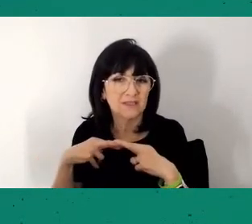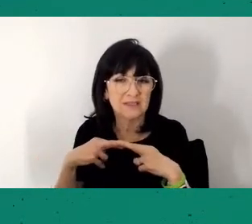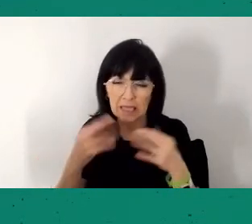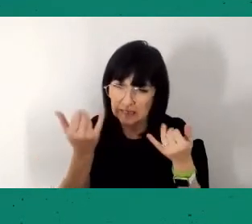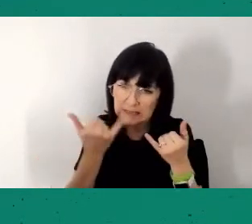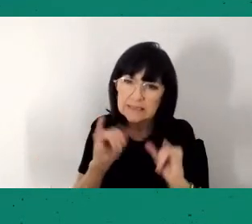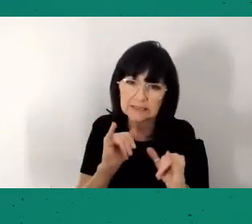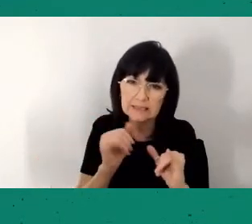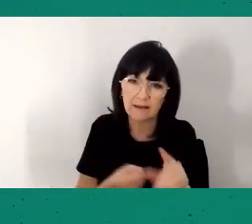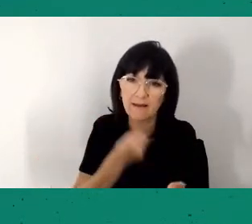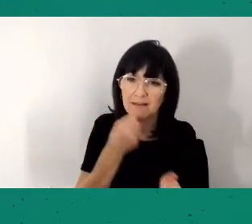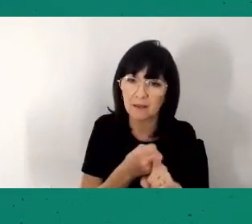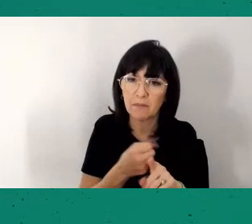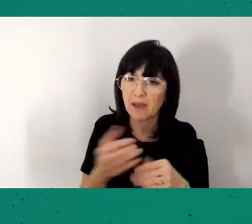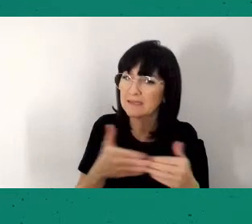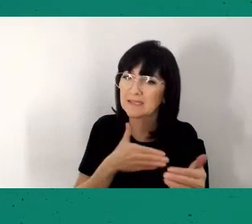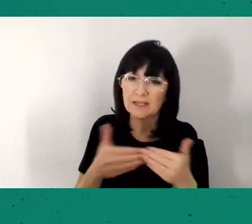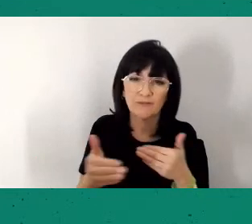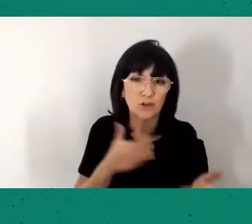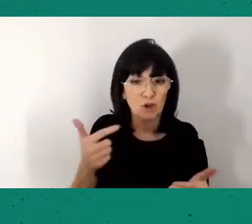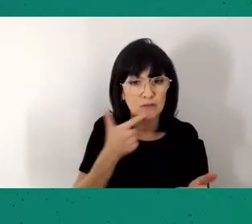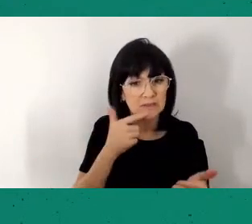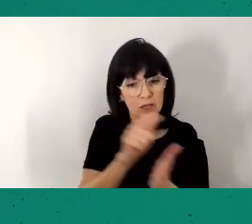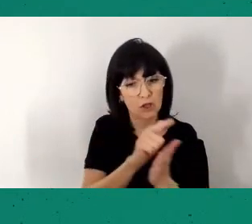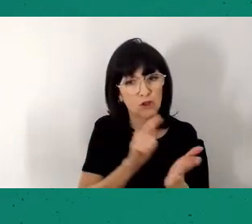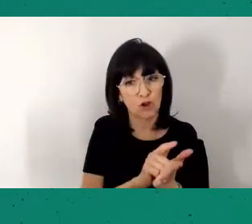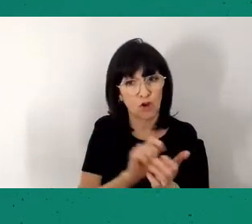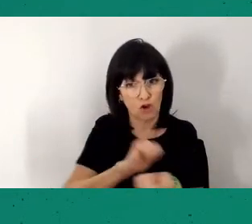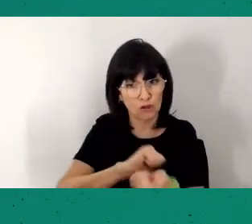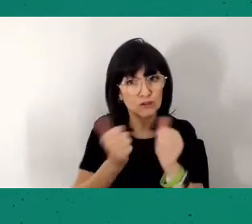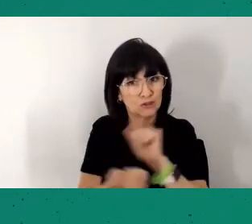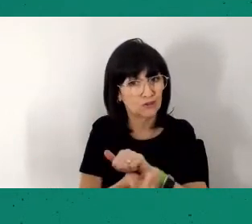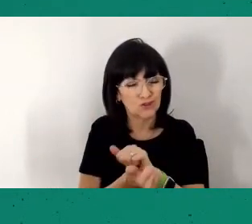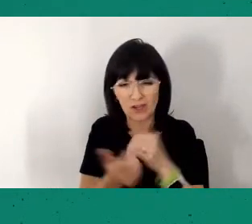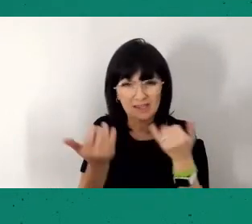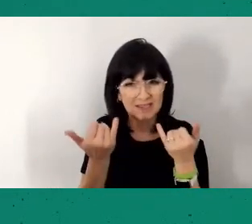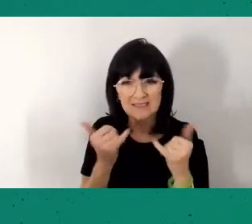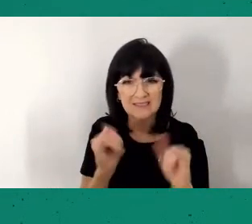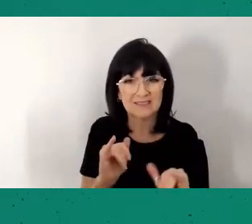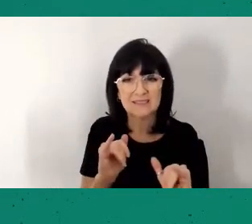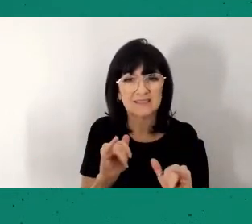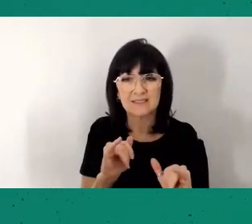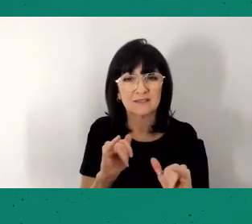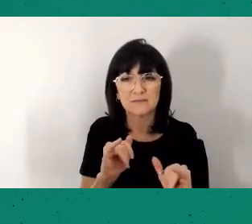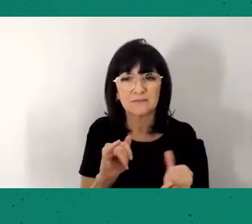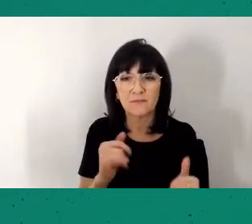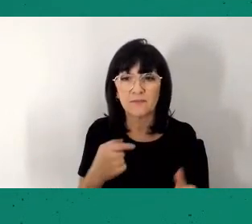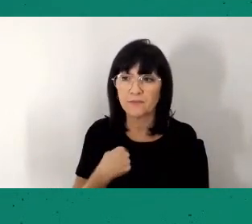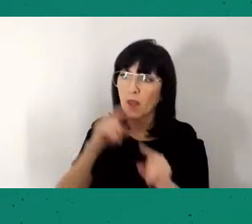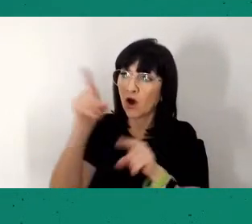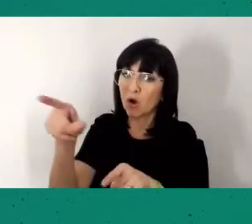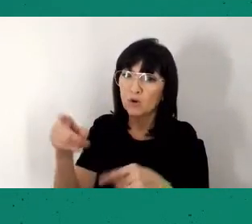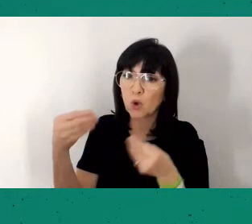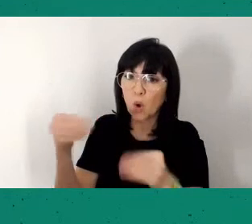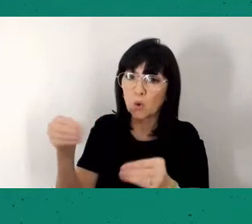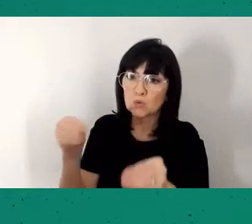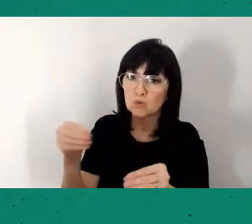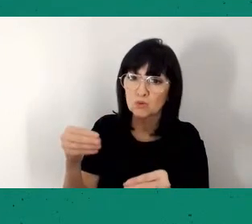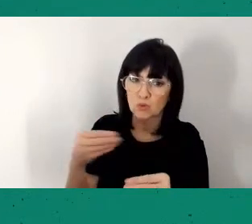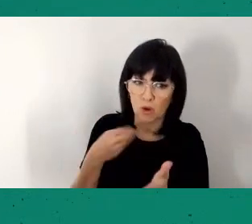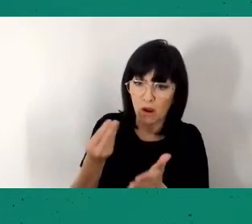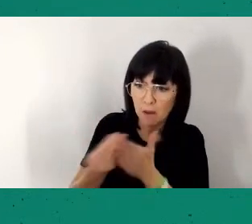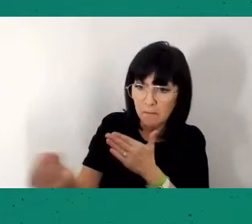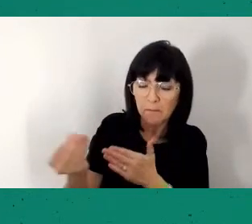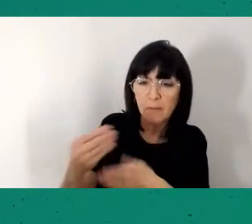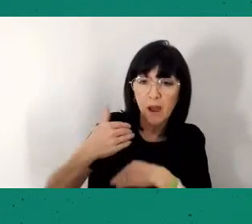impacted by it, even though they say the laws have changed. But nobody charges me less when I go to the store to make a purchase for bread or